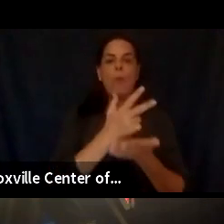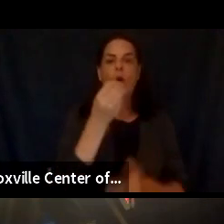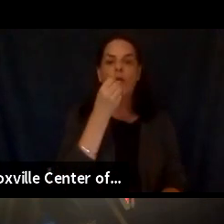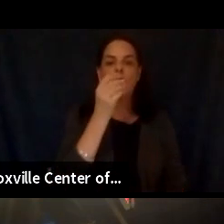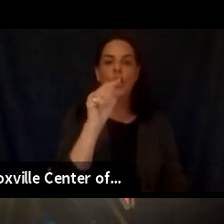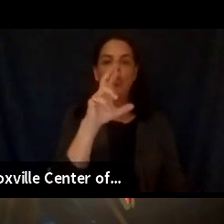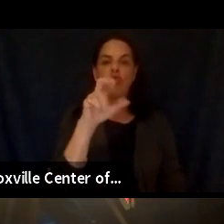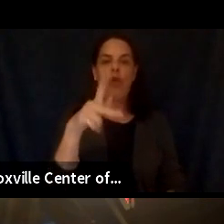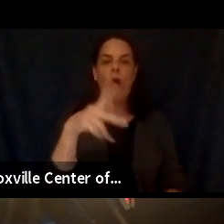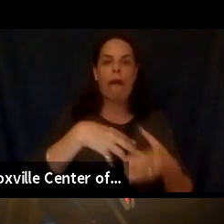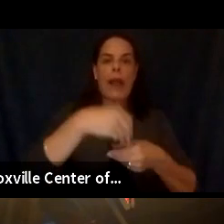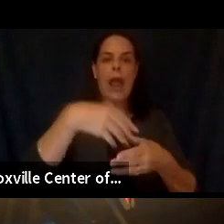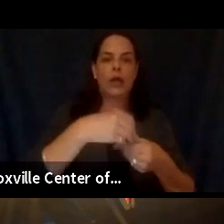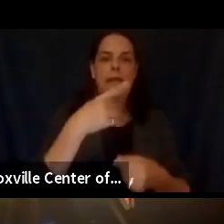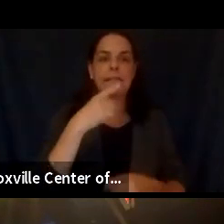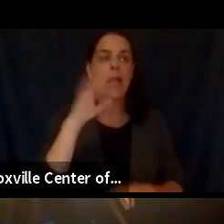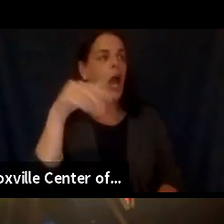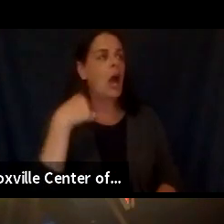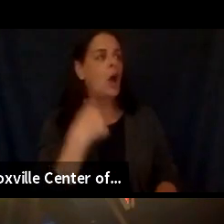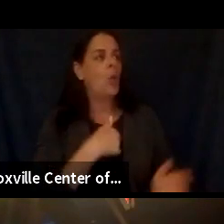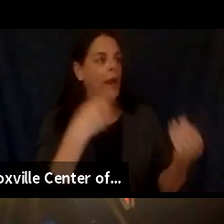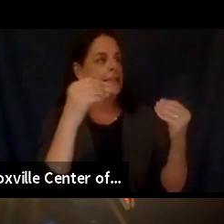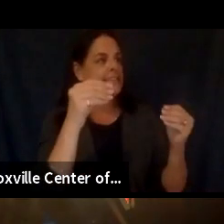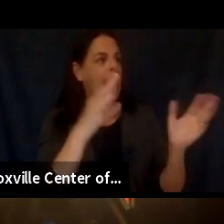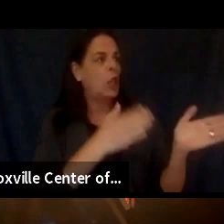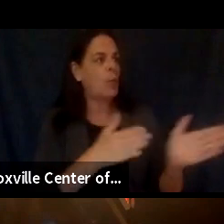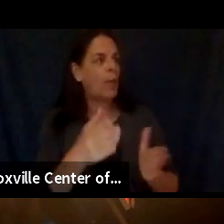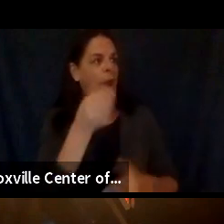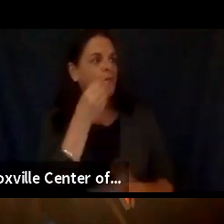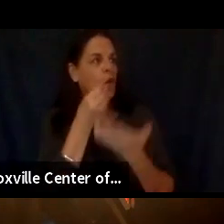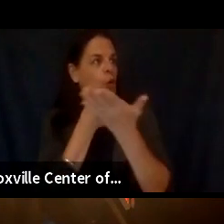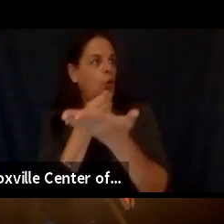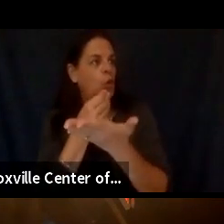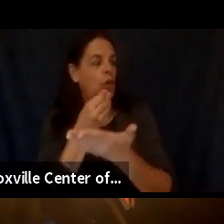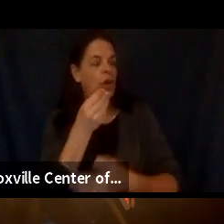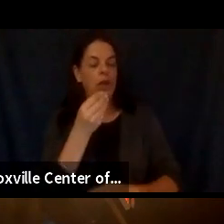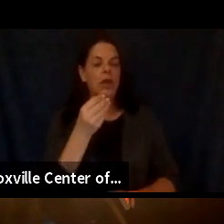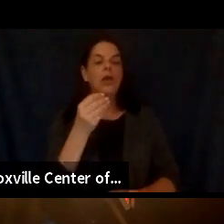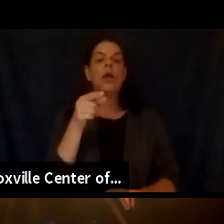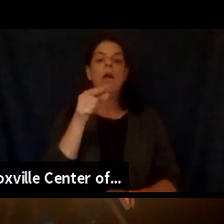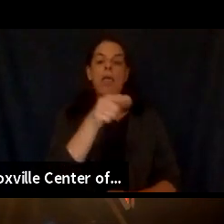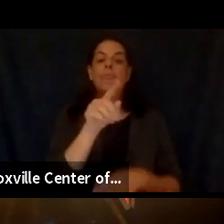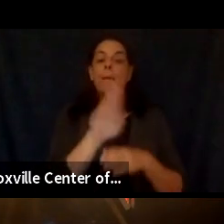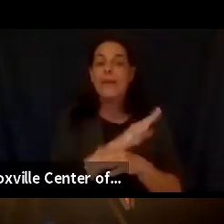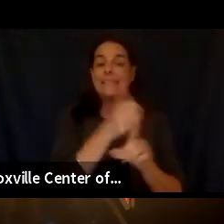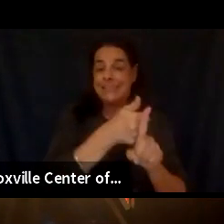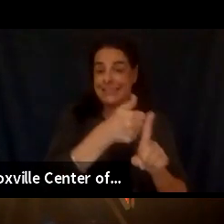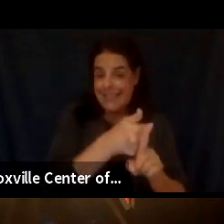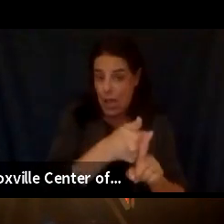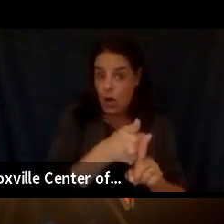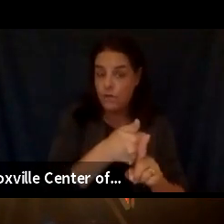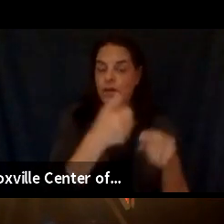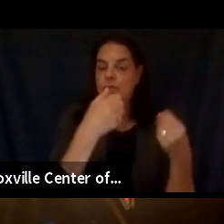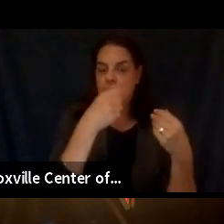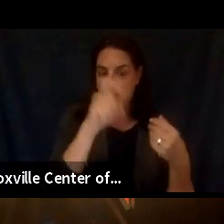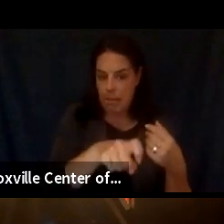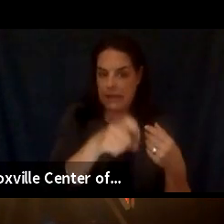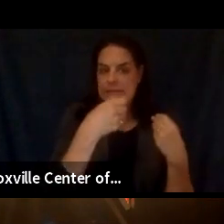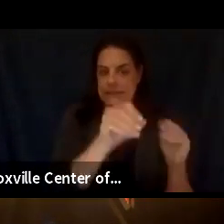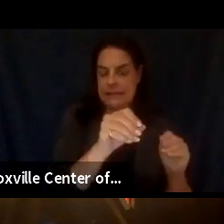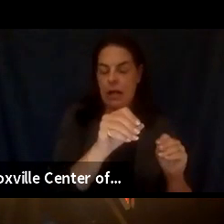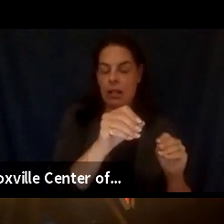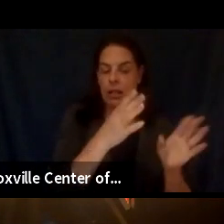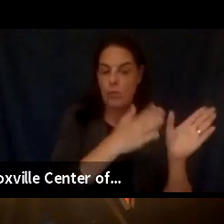outside and say we're selling prepared food. We, the business, are selling prepared food. Now, another business may be selling prepared food out